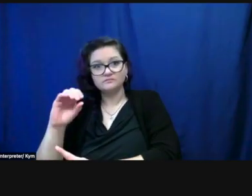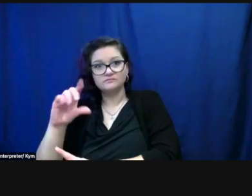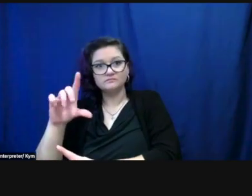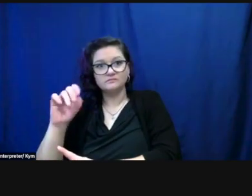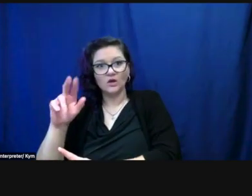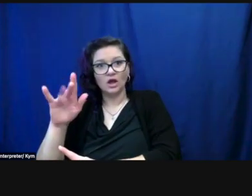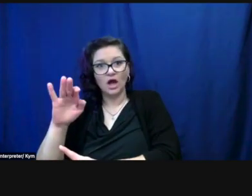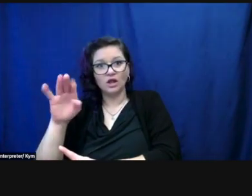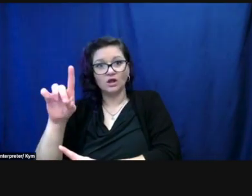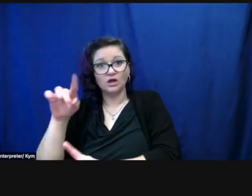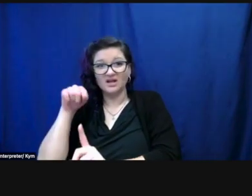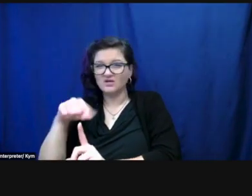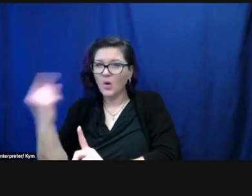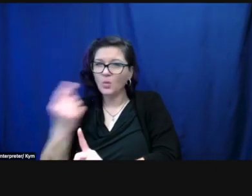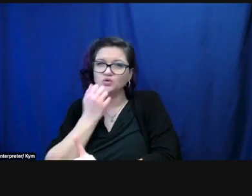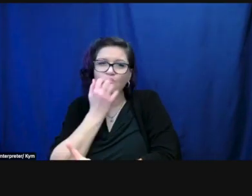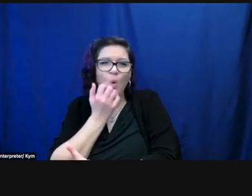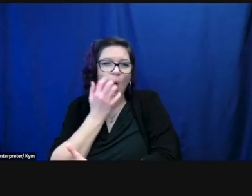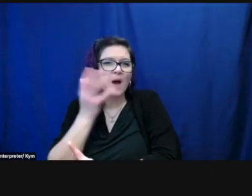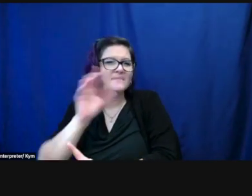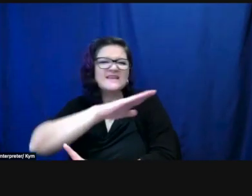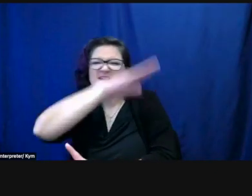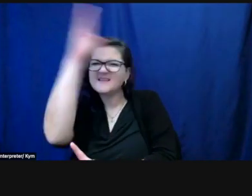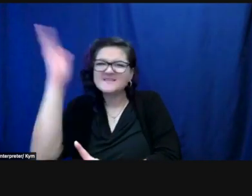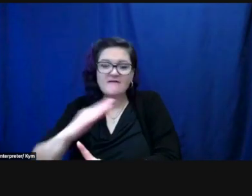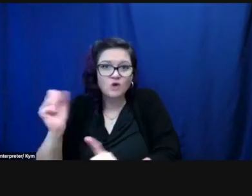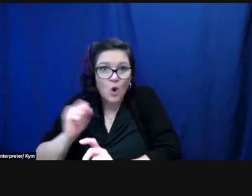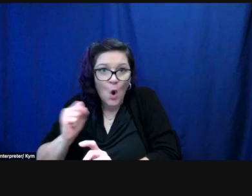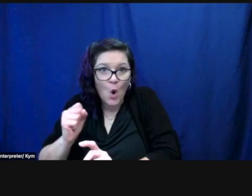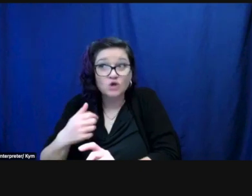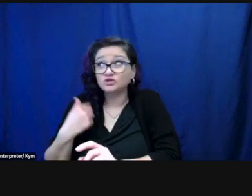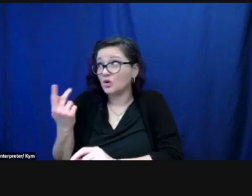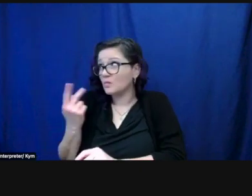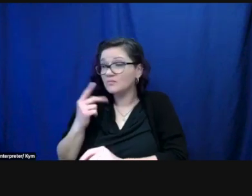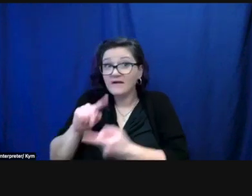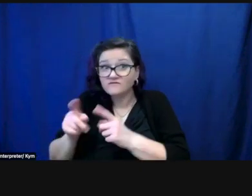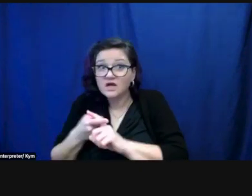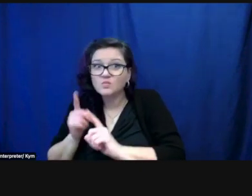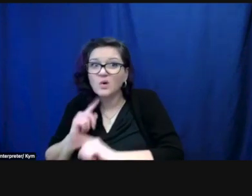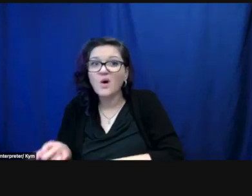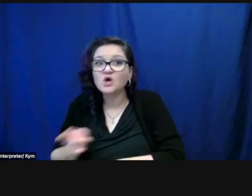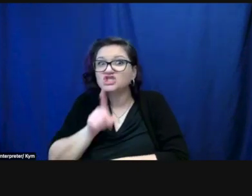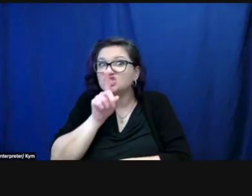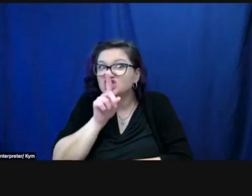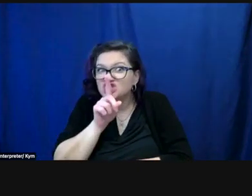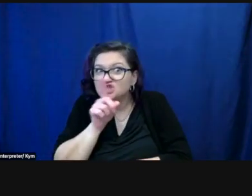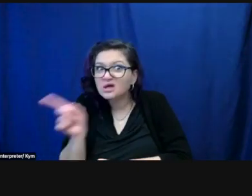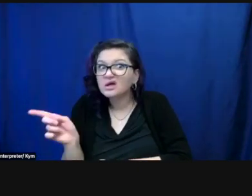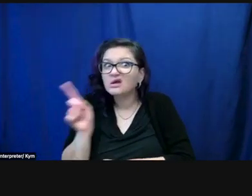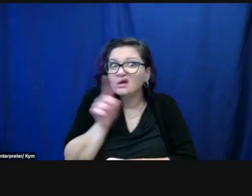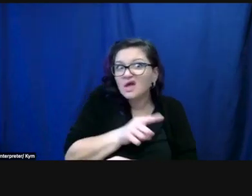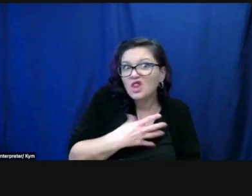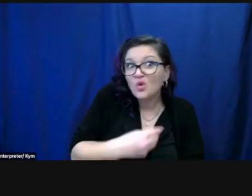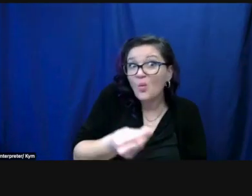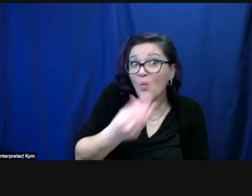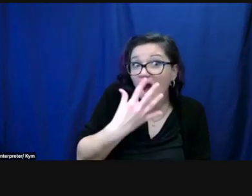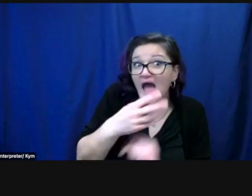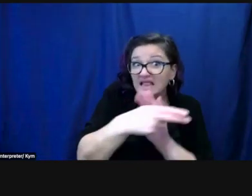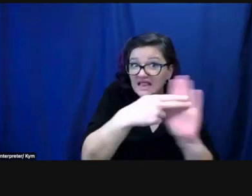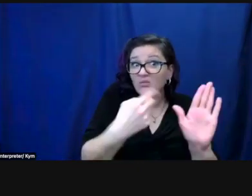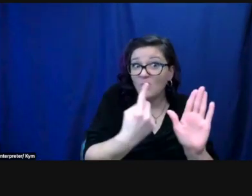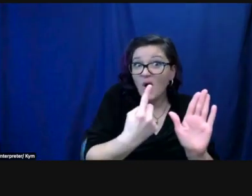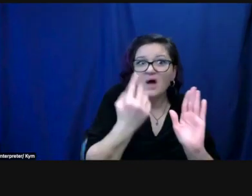warm. It was never cold. So of course, me and my friends, we would drink from the white ones because it was always a cool, the water was